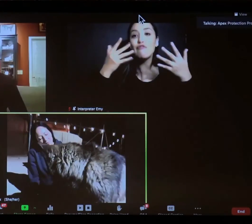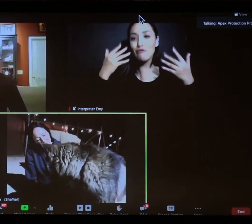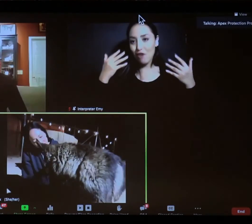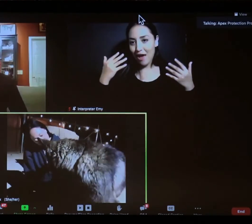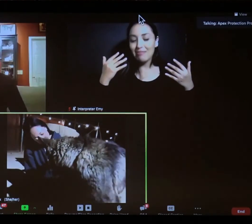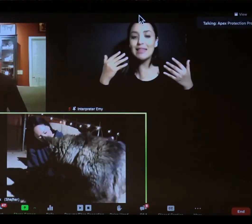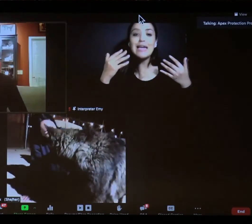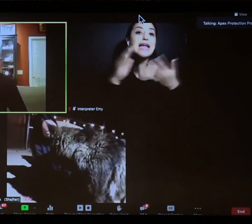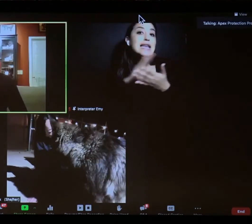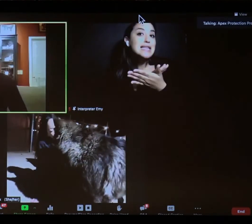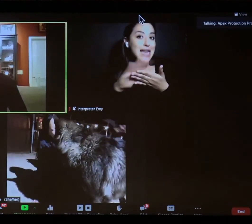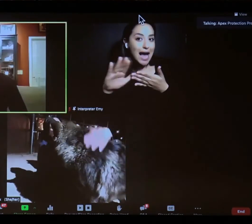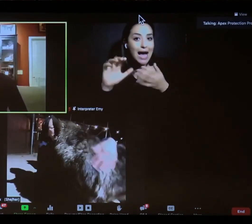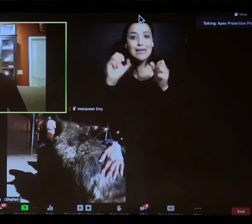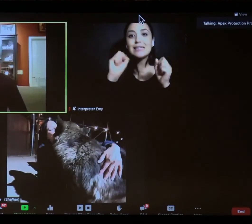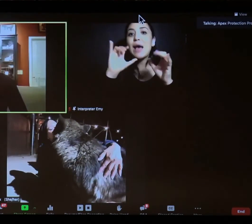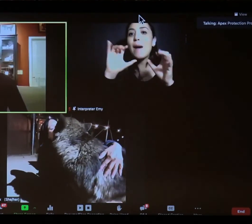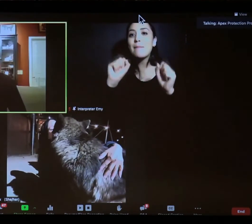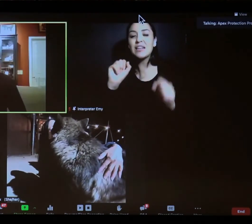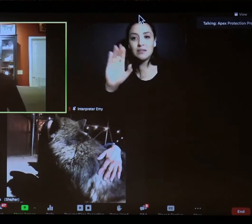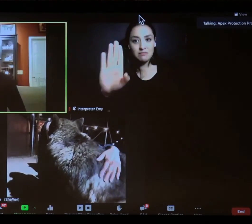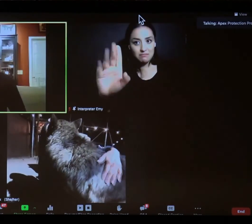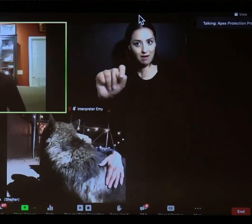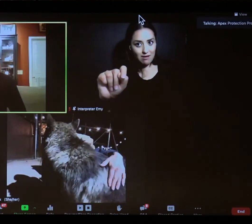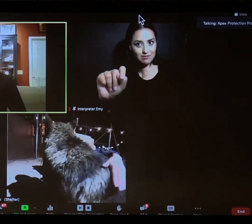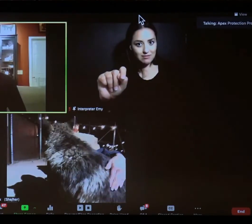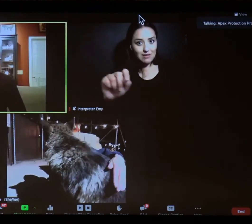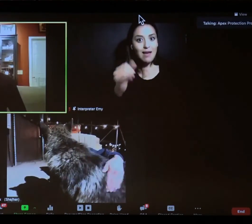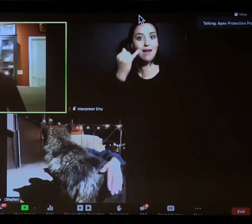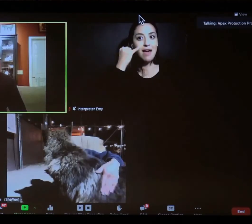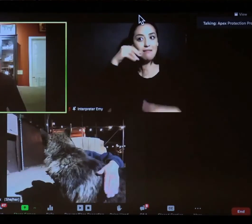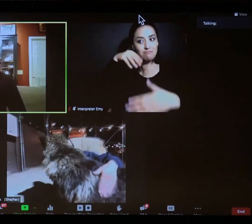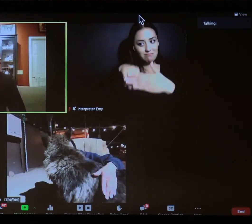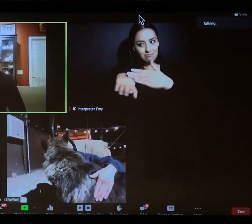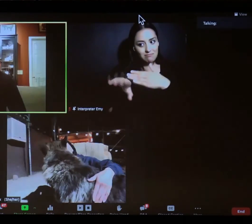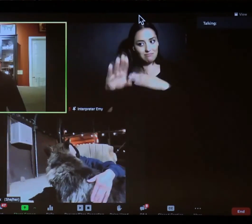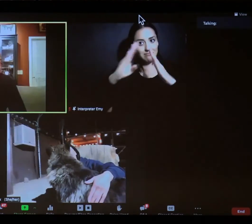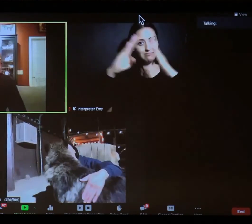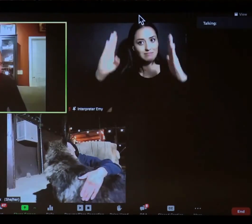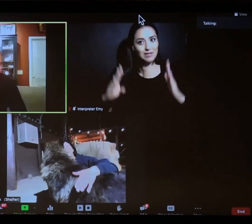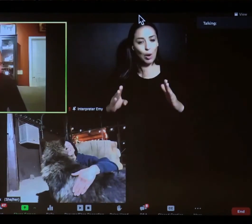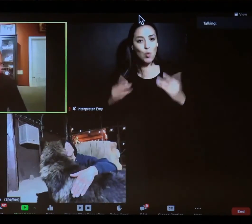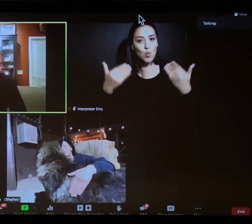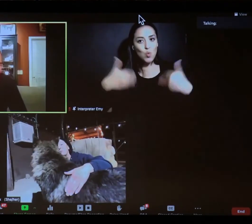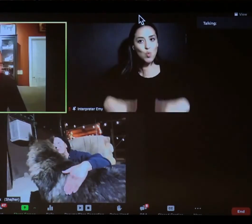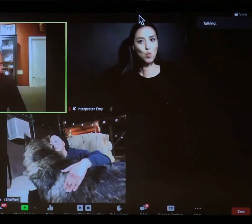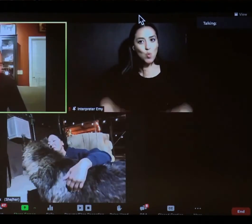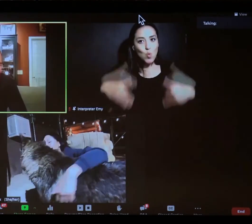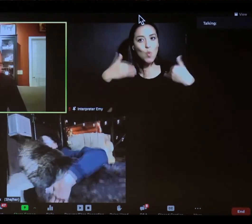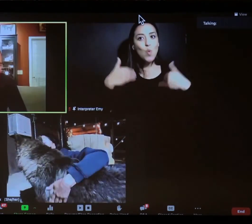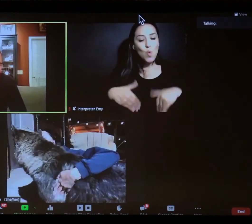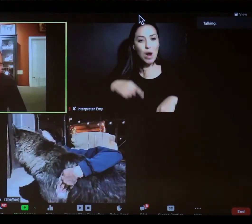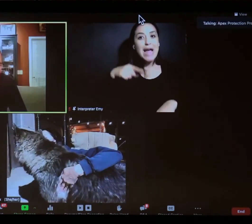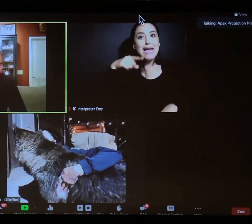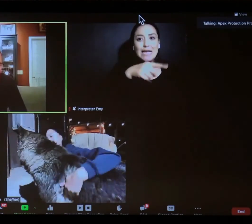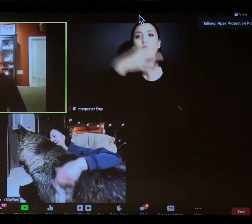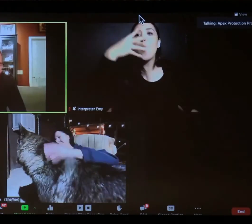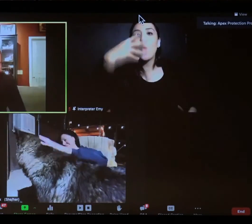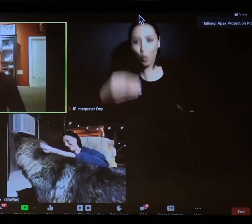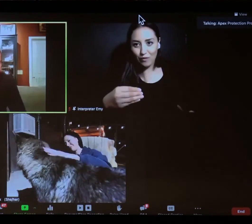amazing. But if you bring him in your house, he's a wolf. And it's an